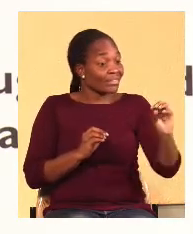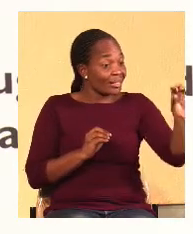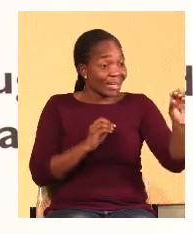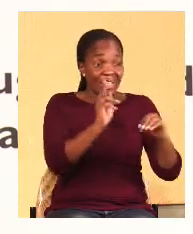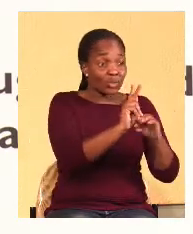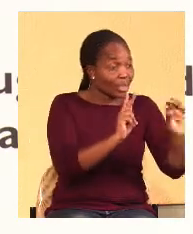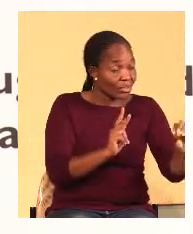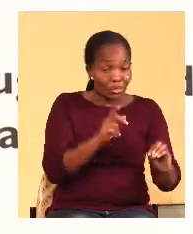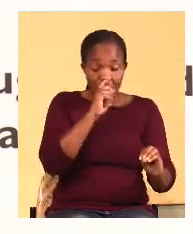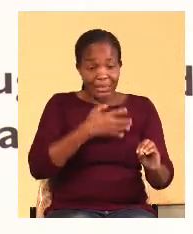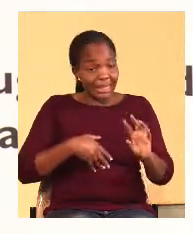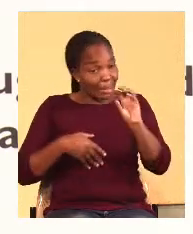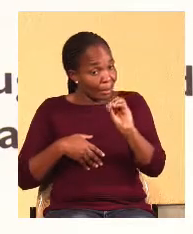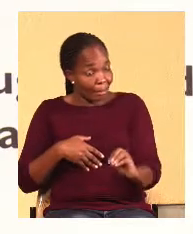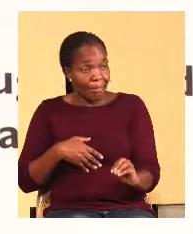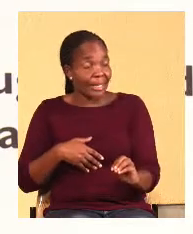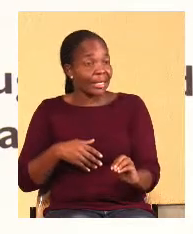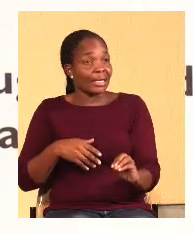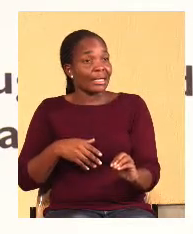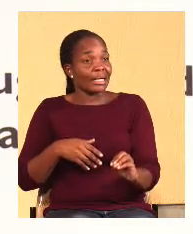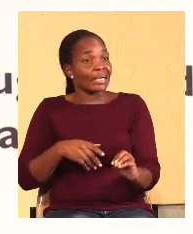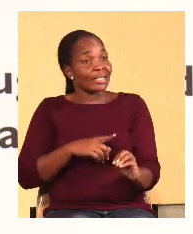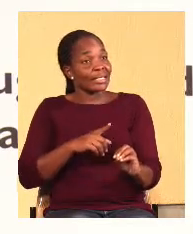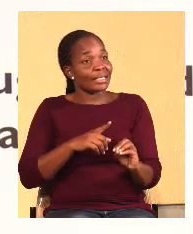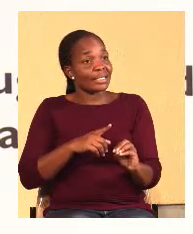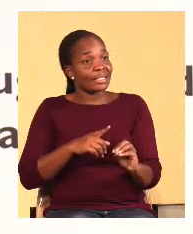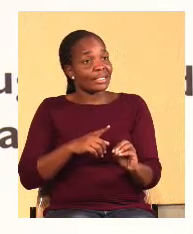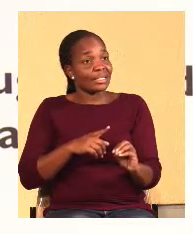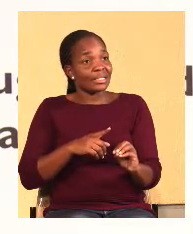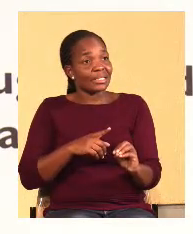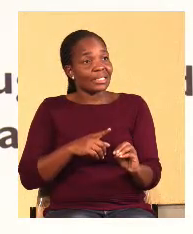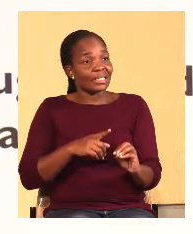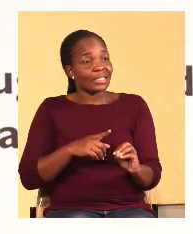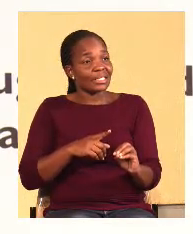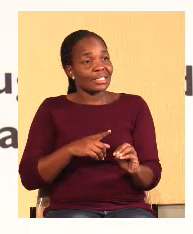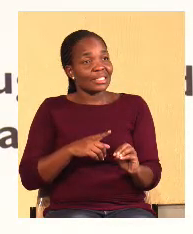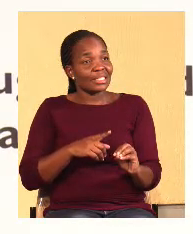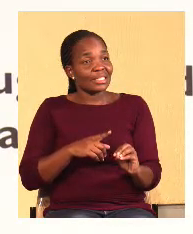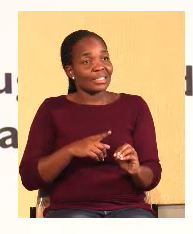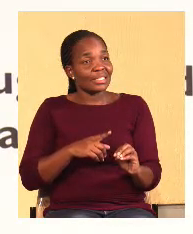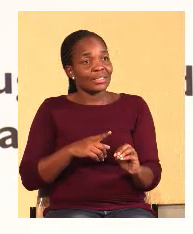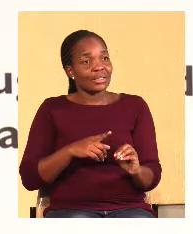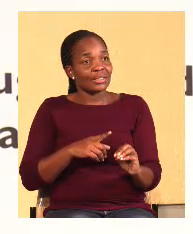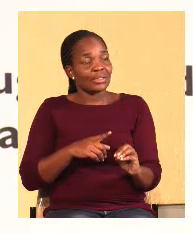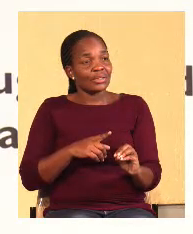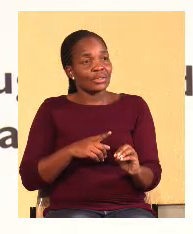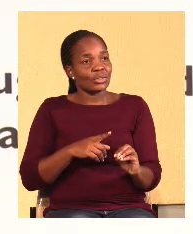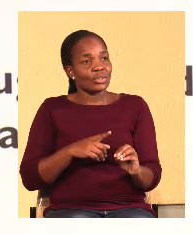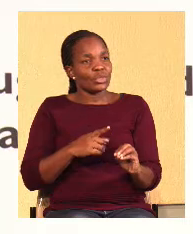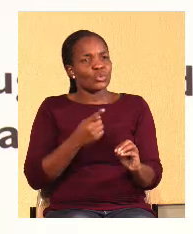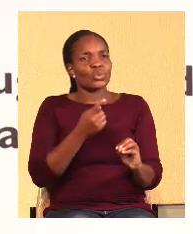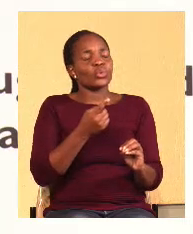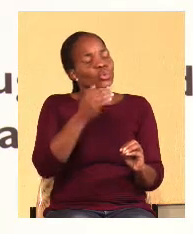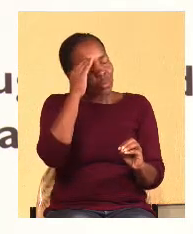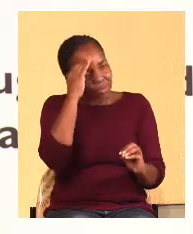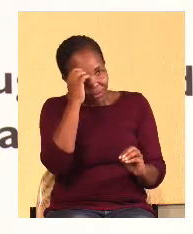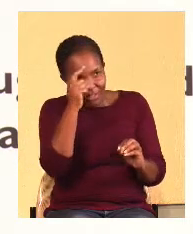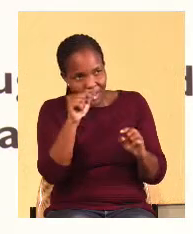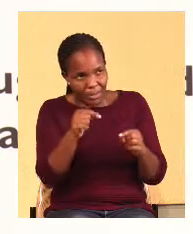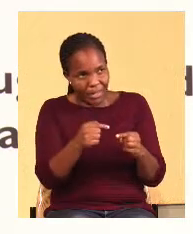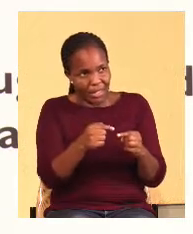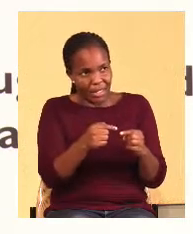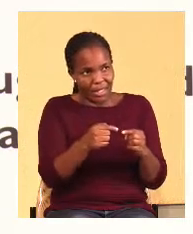my suggestion would be that you take the receipt from, you know, the things that you have, because you must have something that you've bought